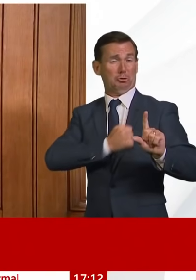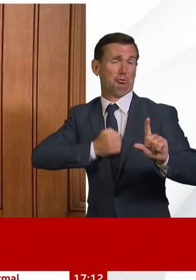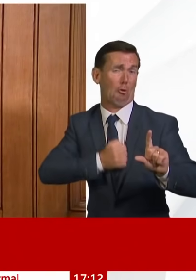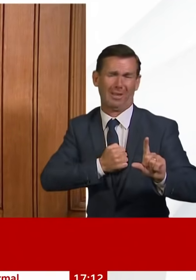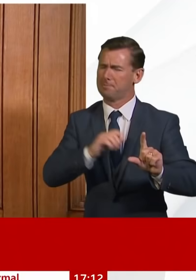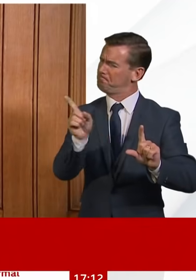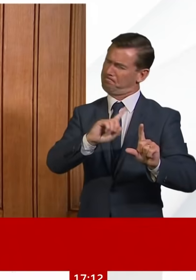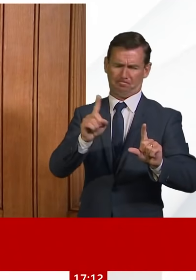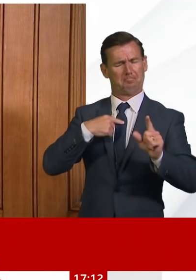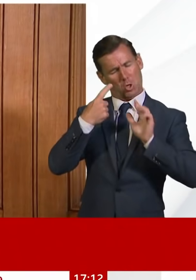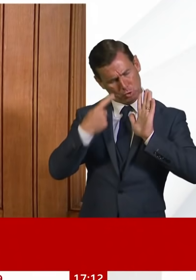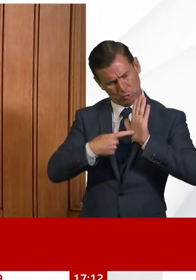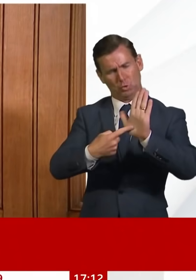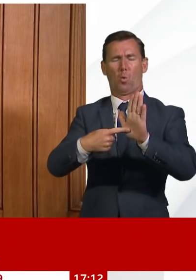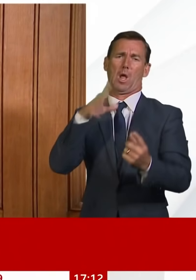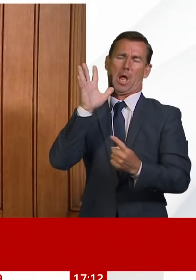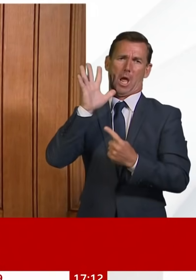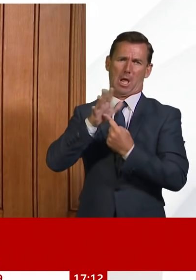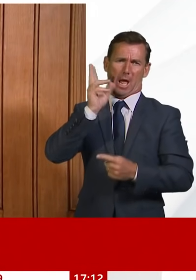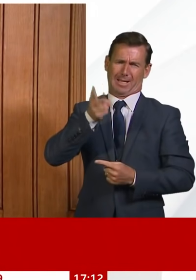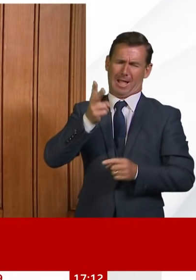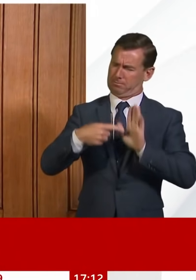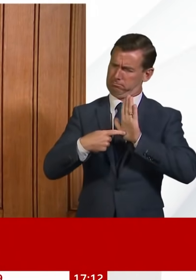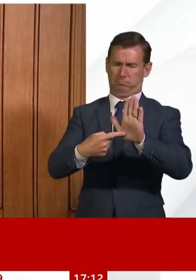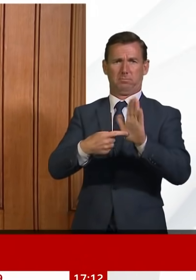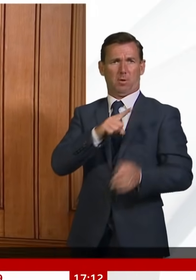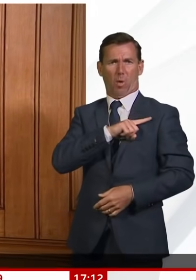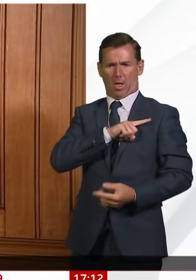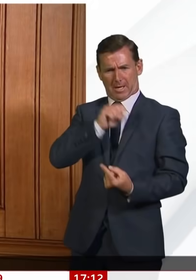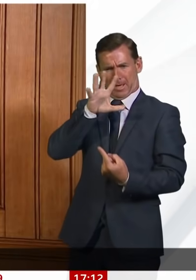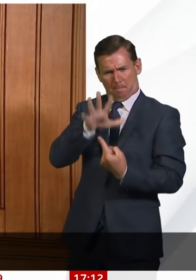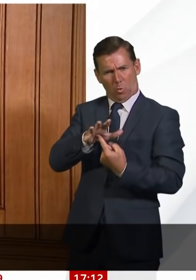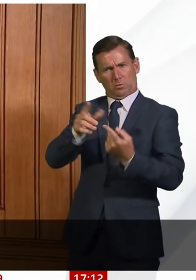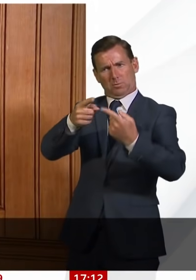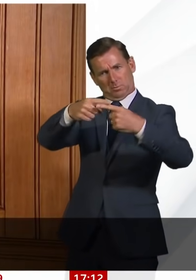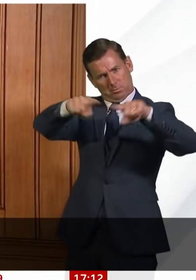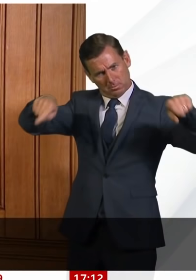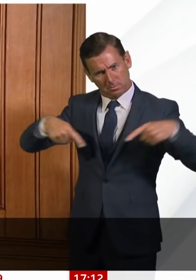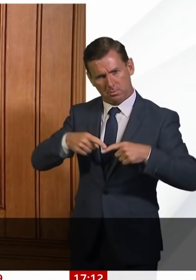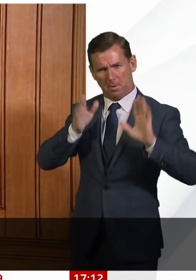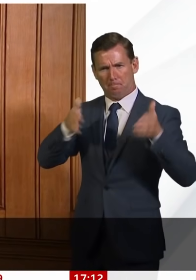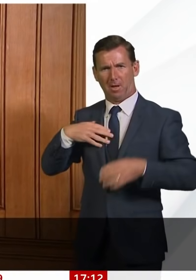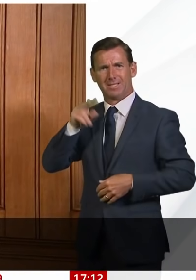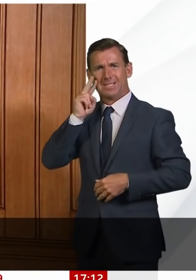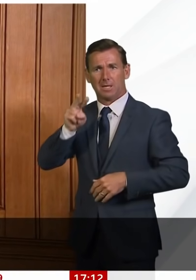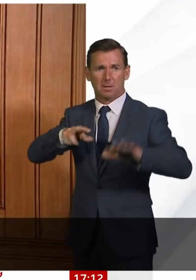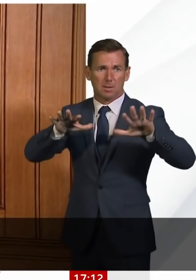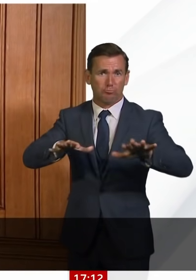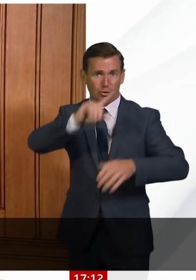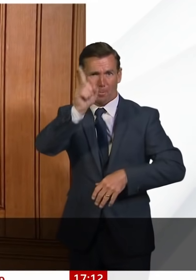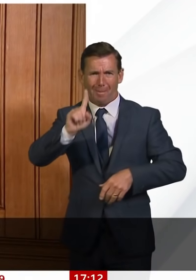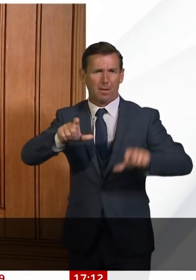again. It is important that we continue to monitor the extent to which the British people are following the